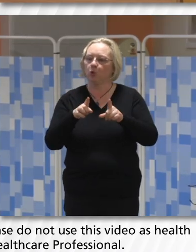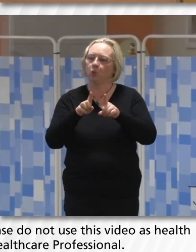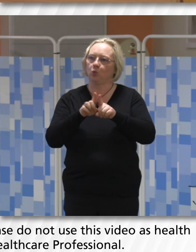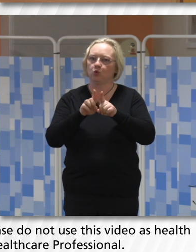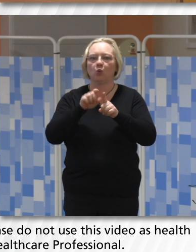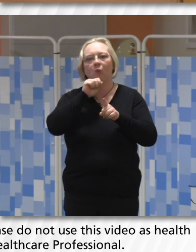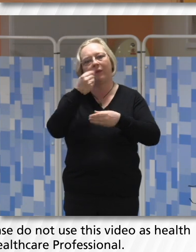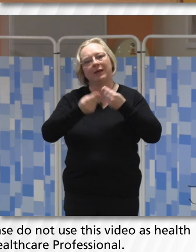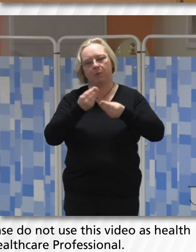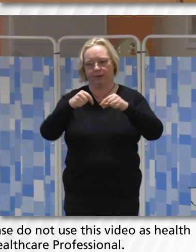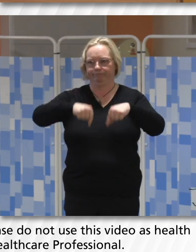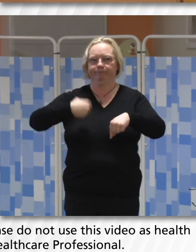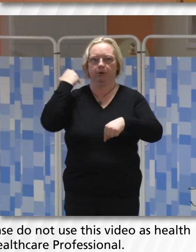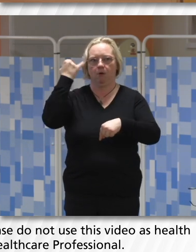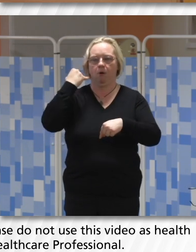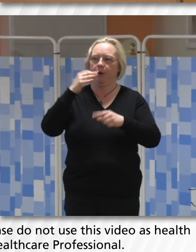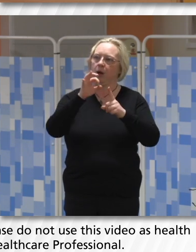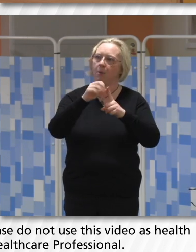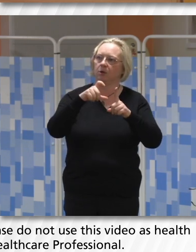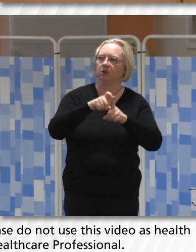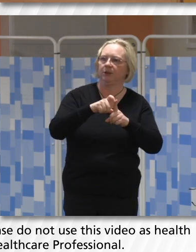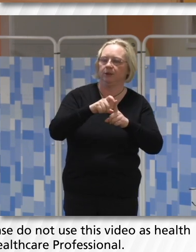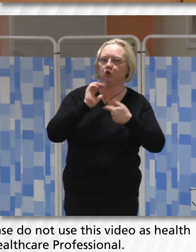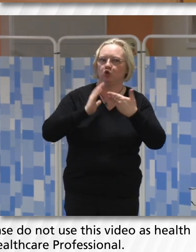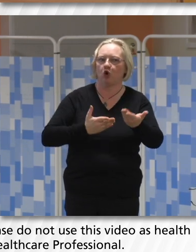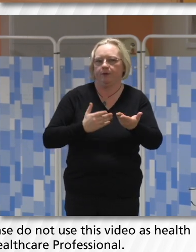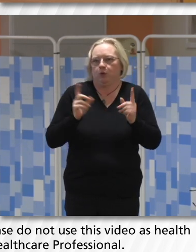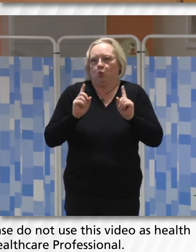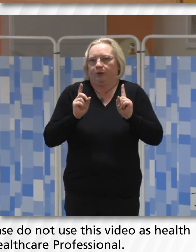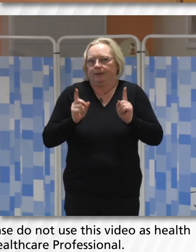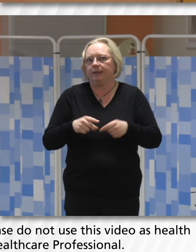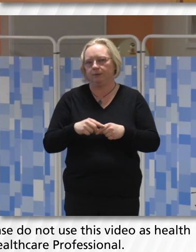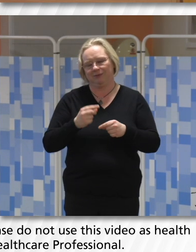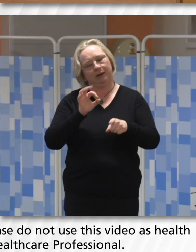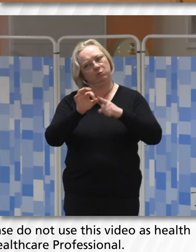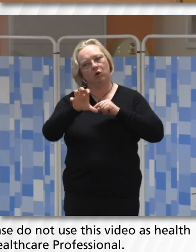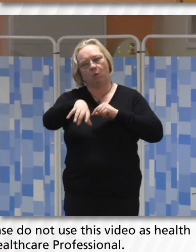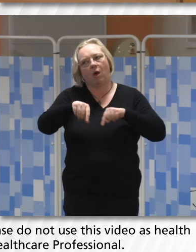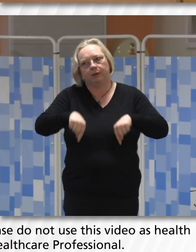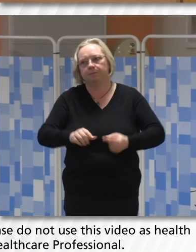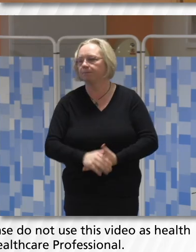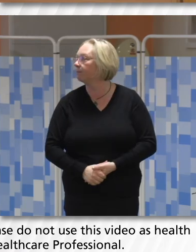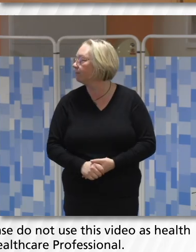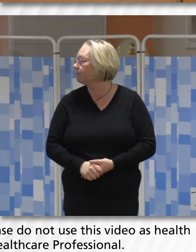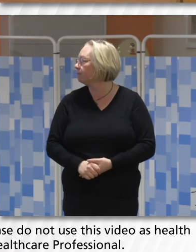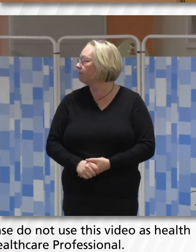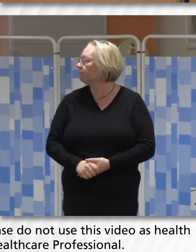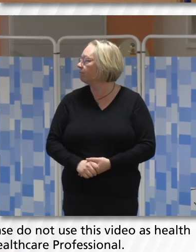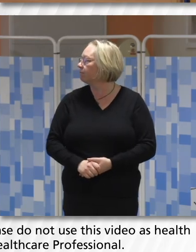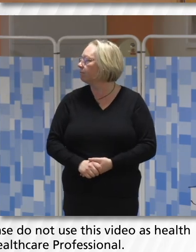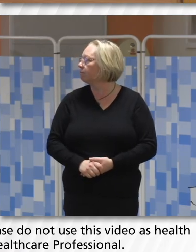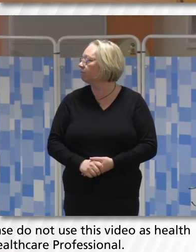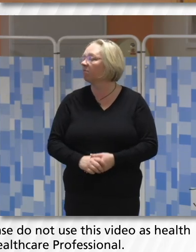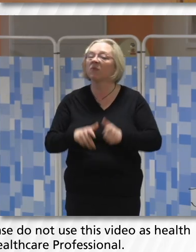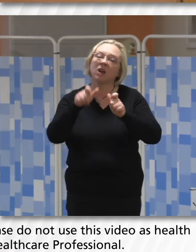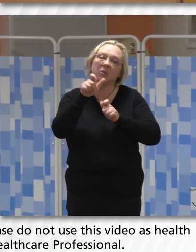Derby Parkinson's service here, because it's a very special place. So people often say, why